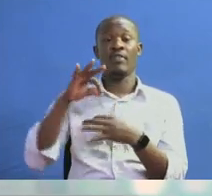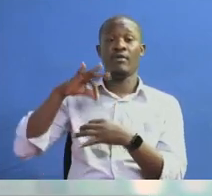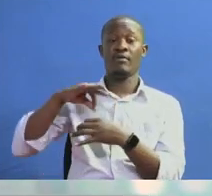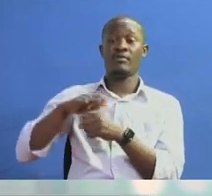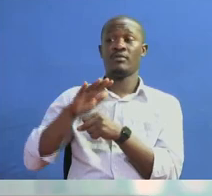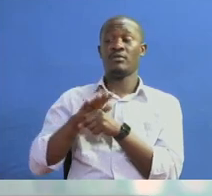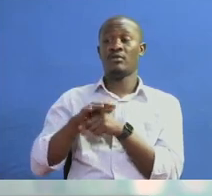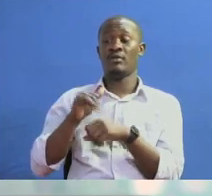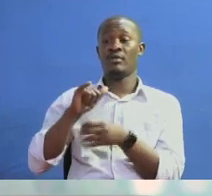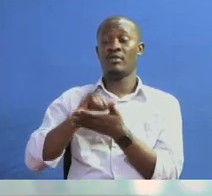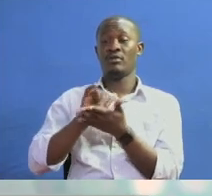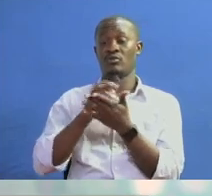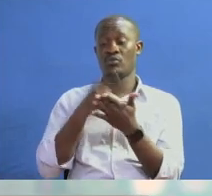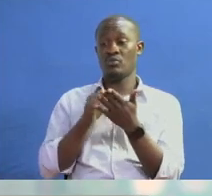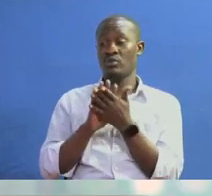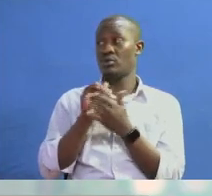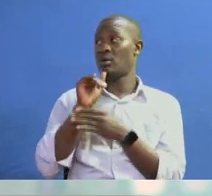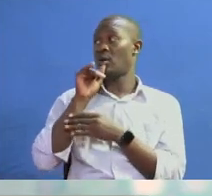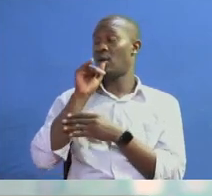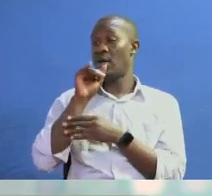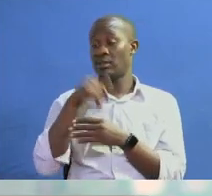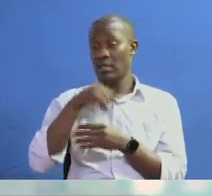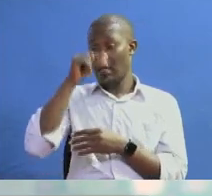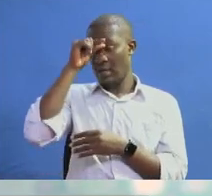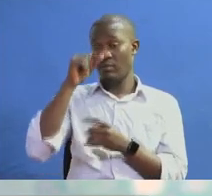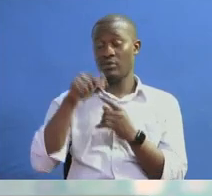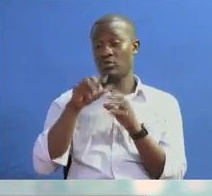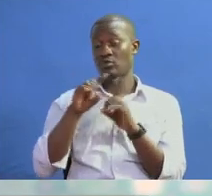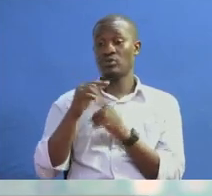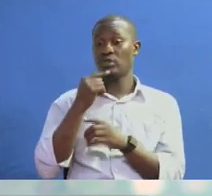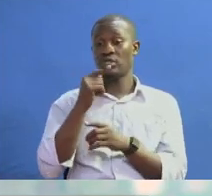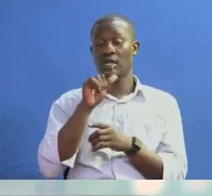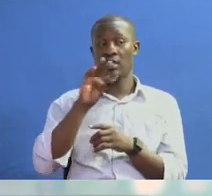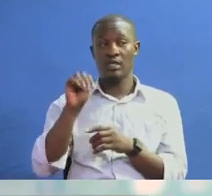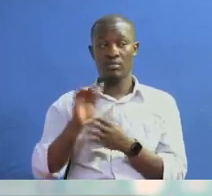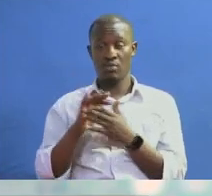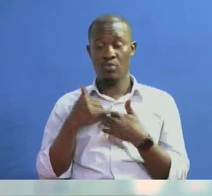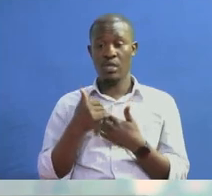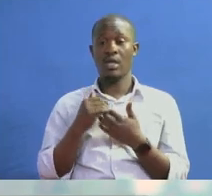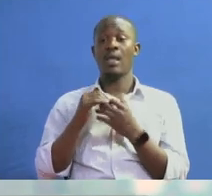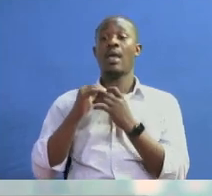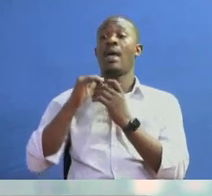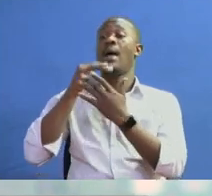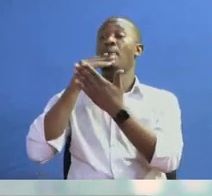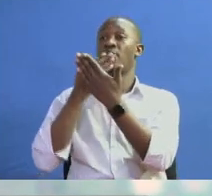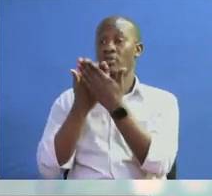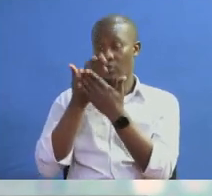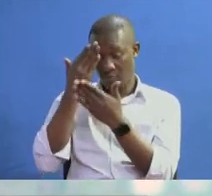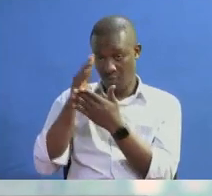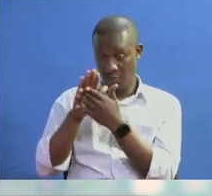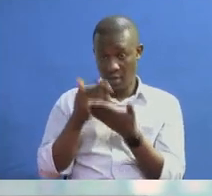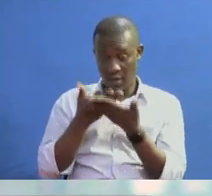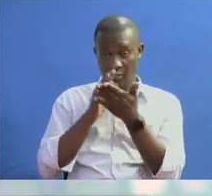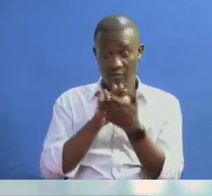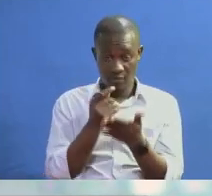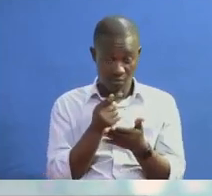in it. And that is what we are requesting the government to do. We are telling them, we appreciate the allocation of money, but it is